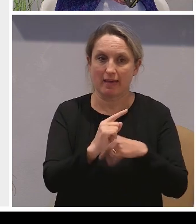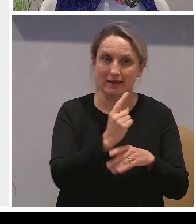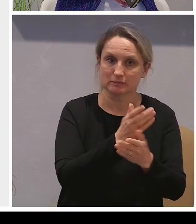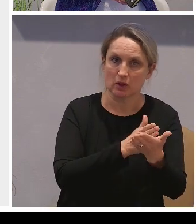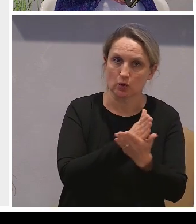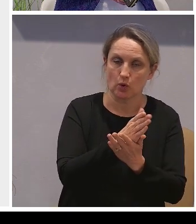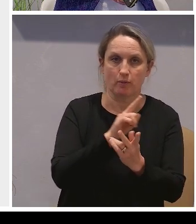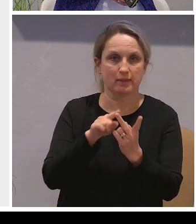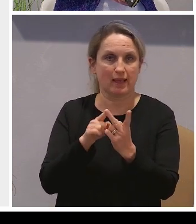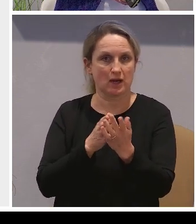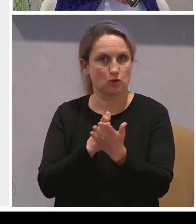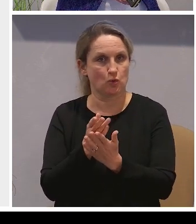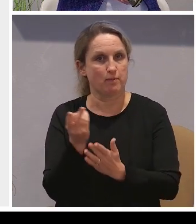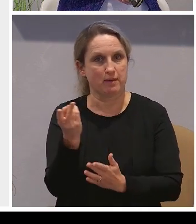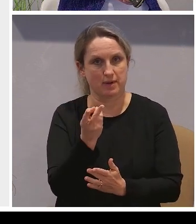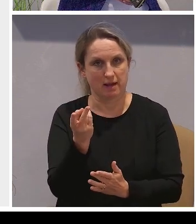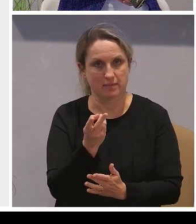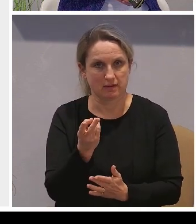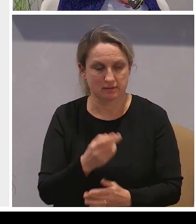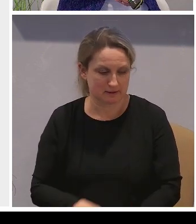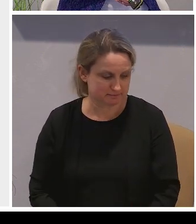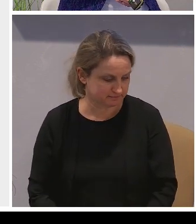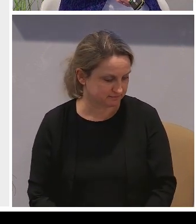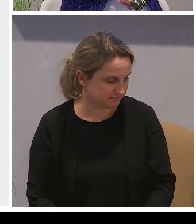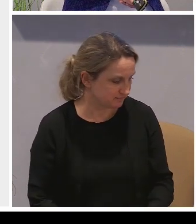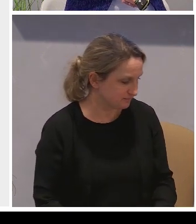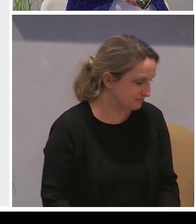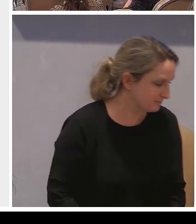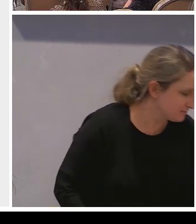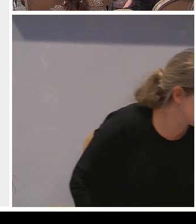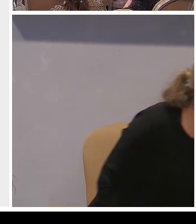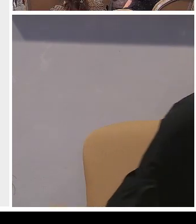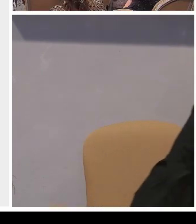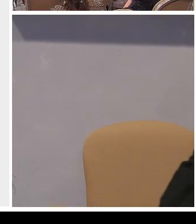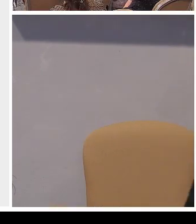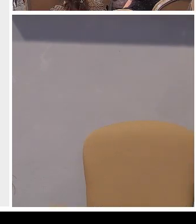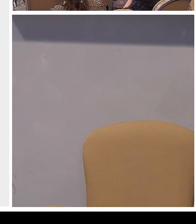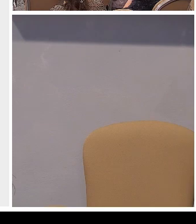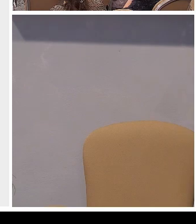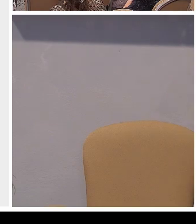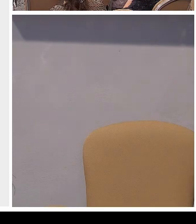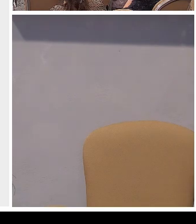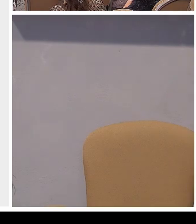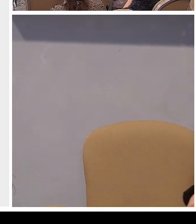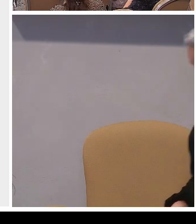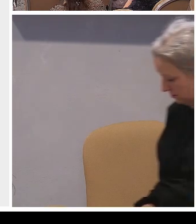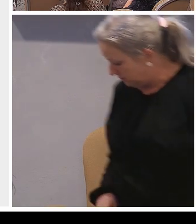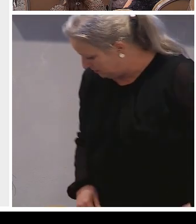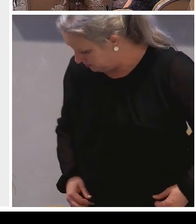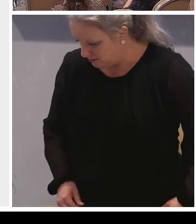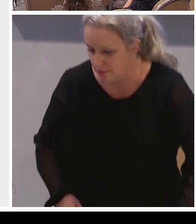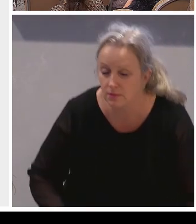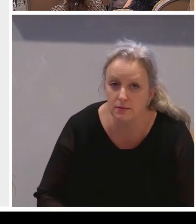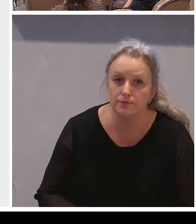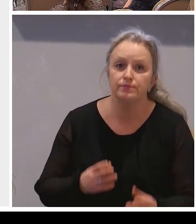of diabetes, both type 1 and type 2. Also, liver enzymes should be checked. Celiac